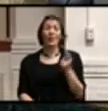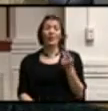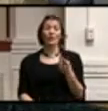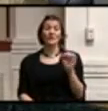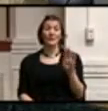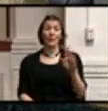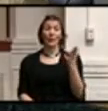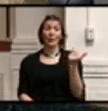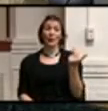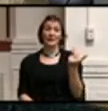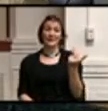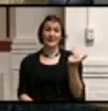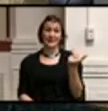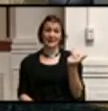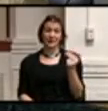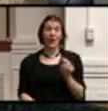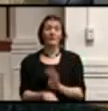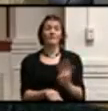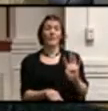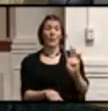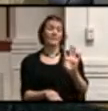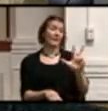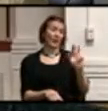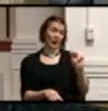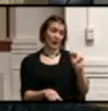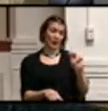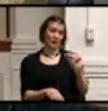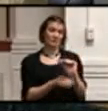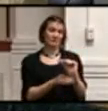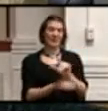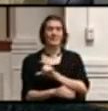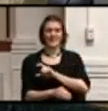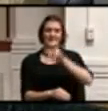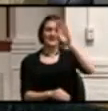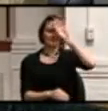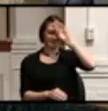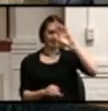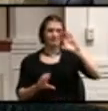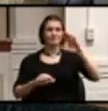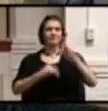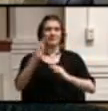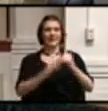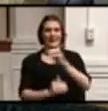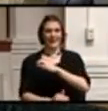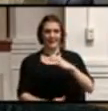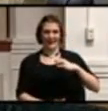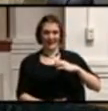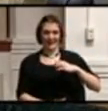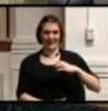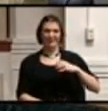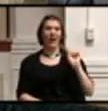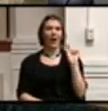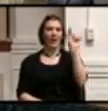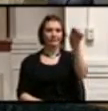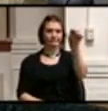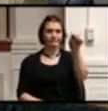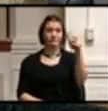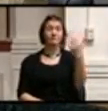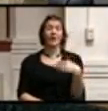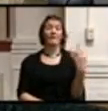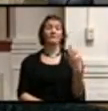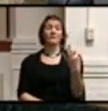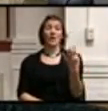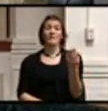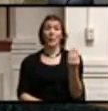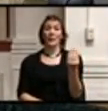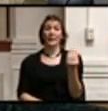Thursday, February 13, 4 p.m. to 5:30 p.m., Police Fire Facility Committee, Hannah Cosman Meeting Room. Friday,